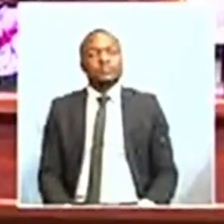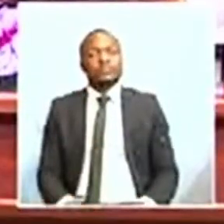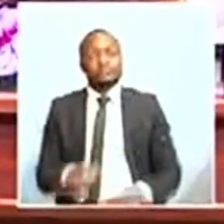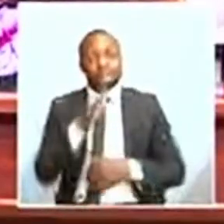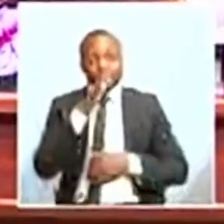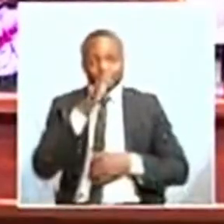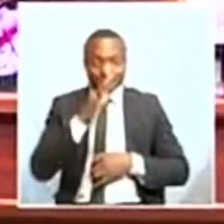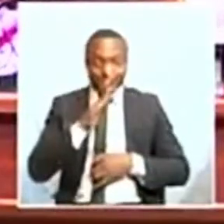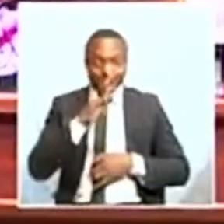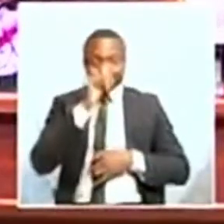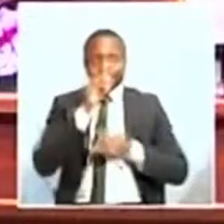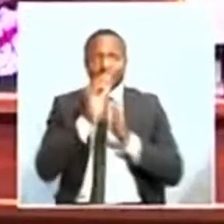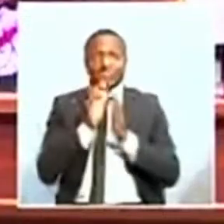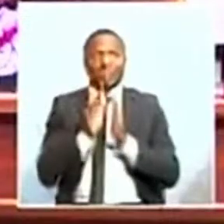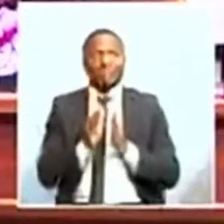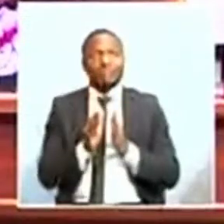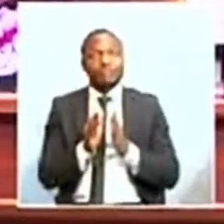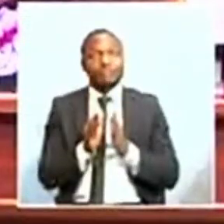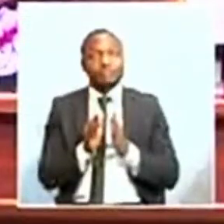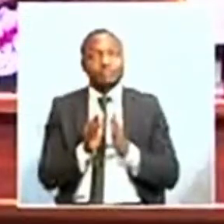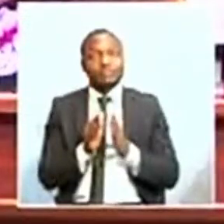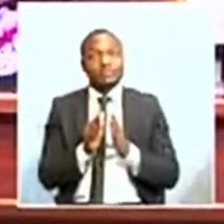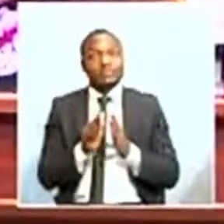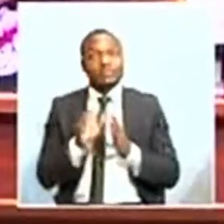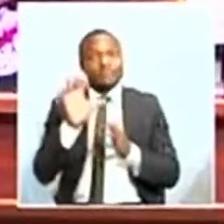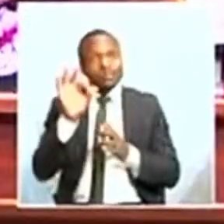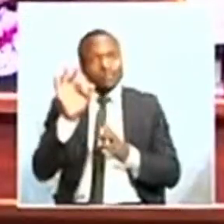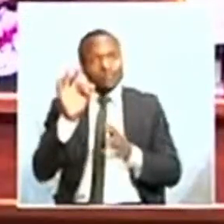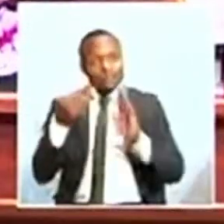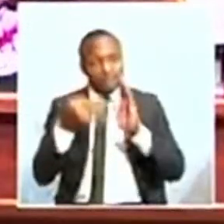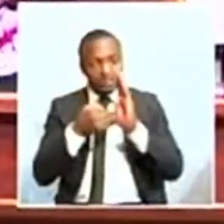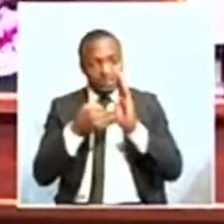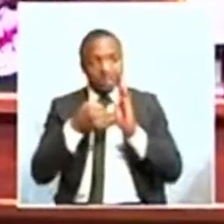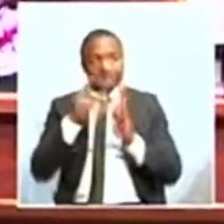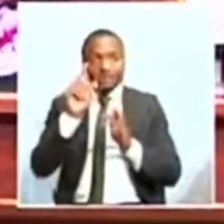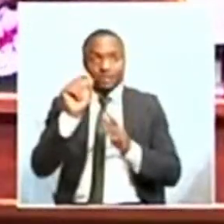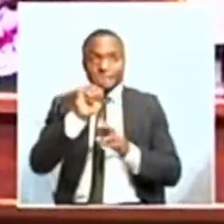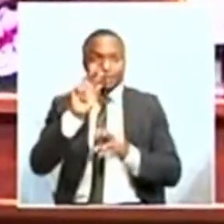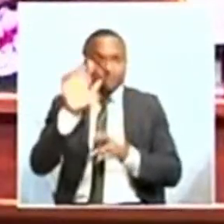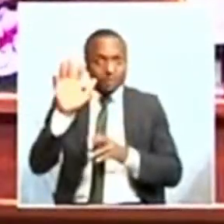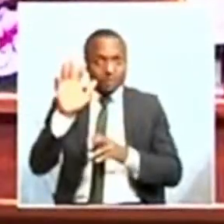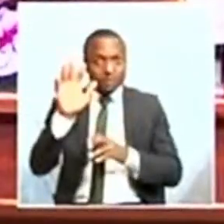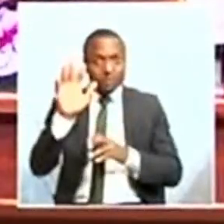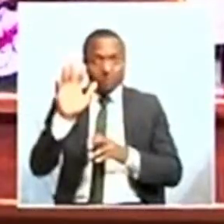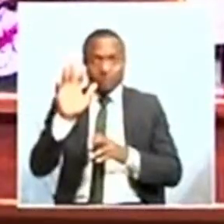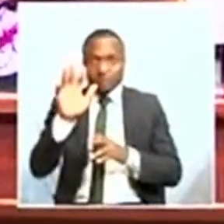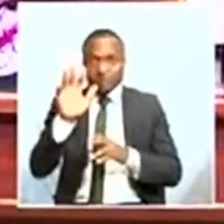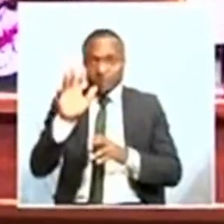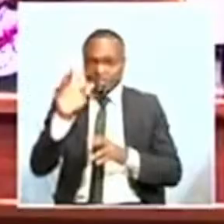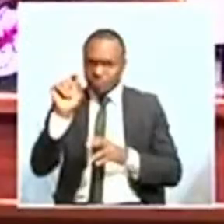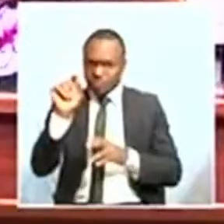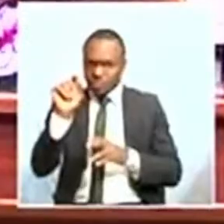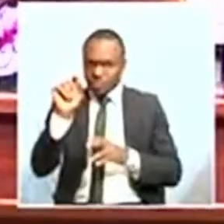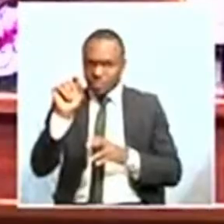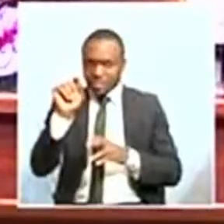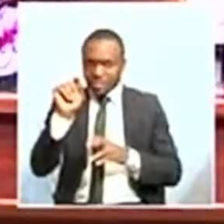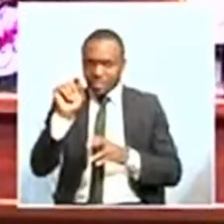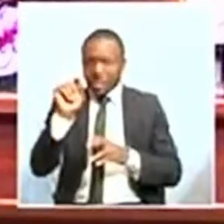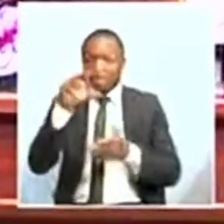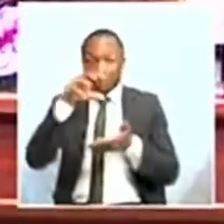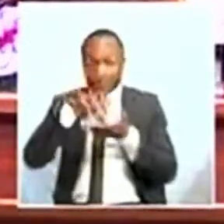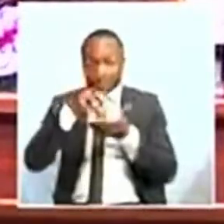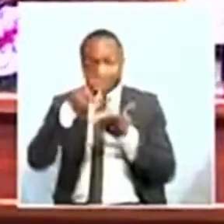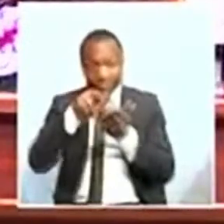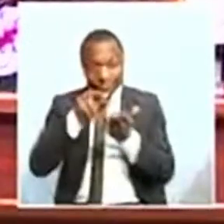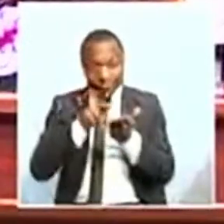Madam Speaker, as of 19th February 2025, a total number of 20 cases have been reported